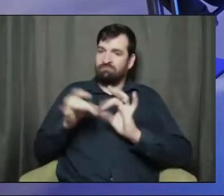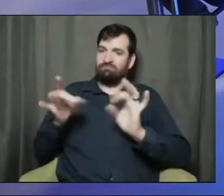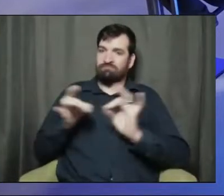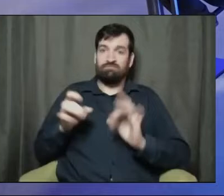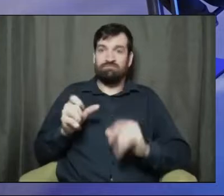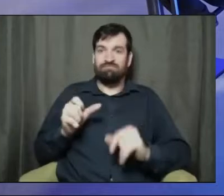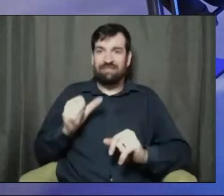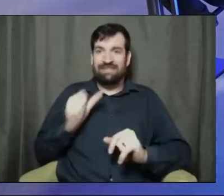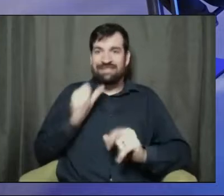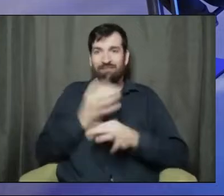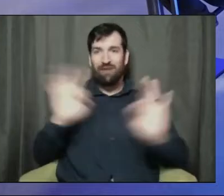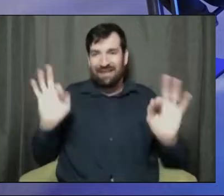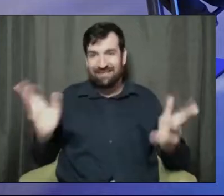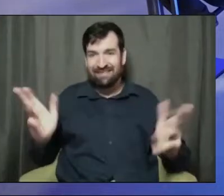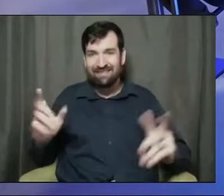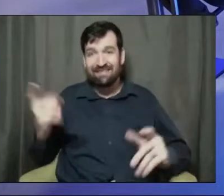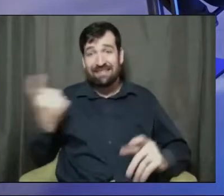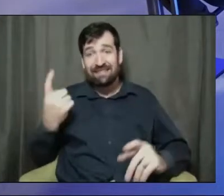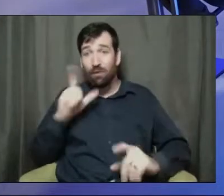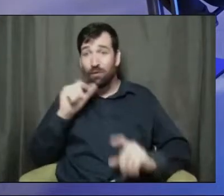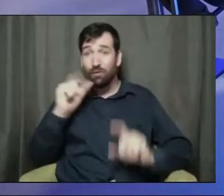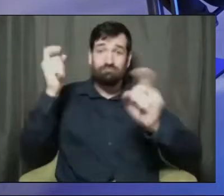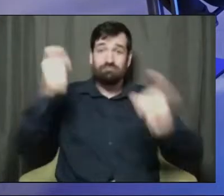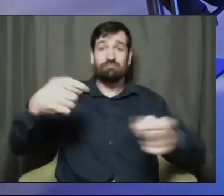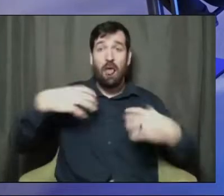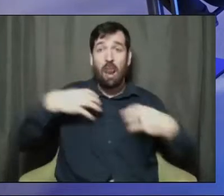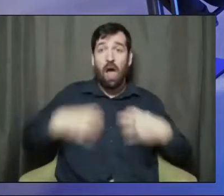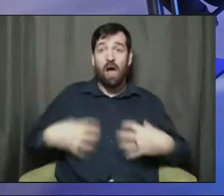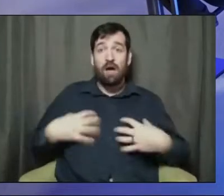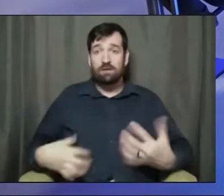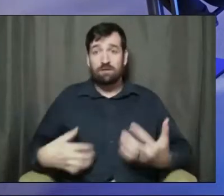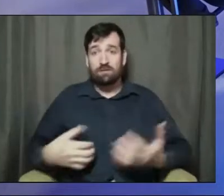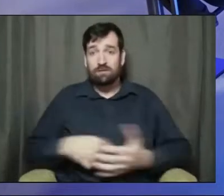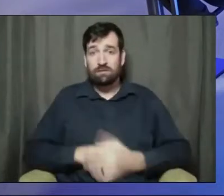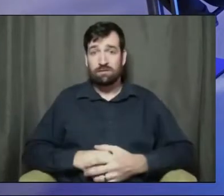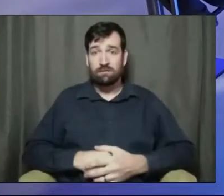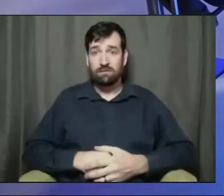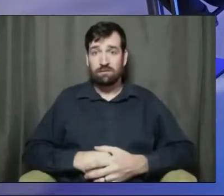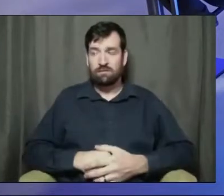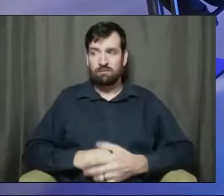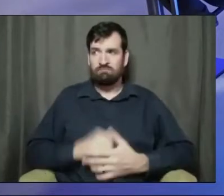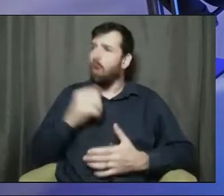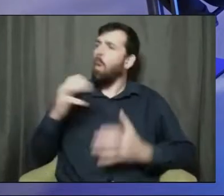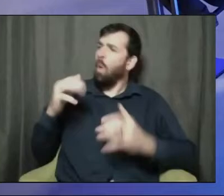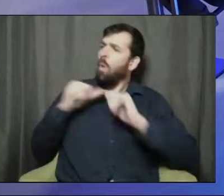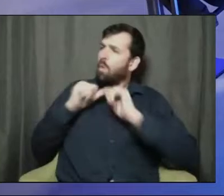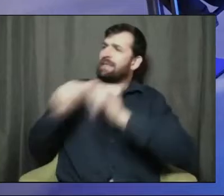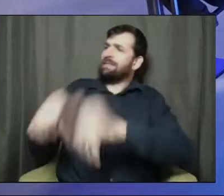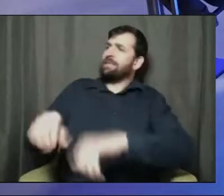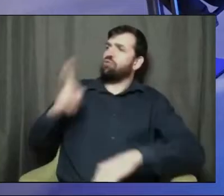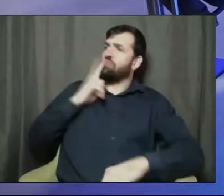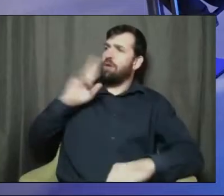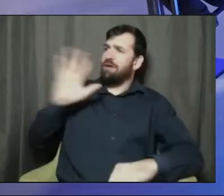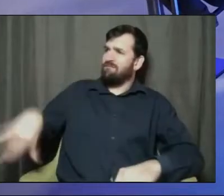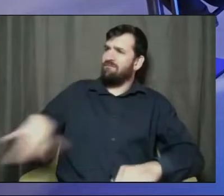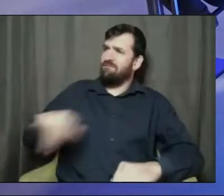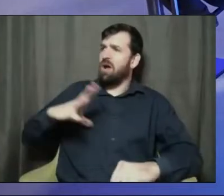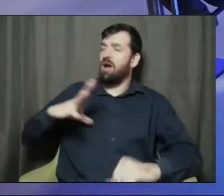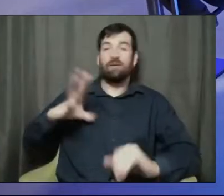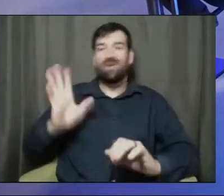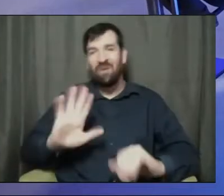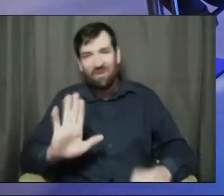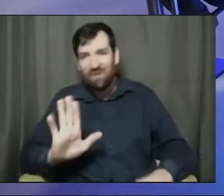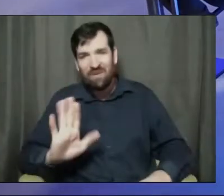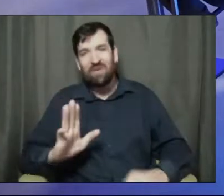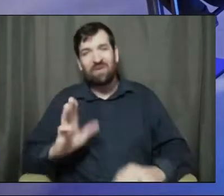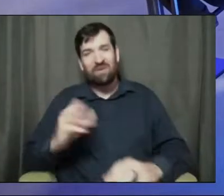who receives a lung transplant, they're not advised to continue smoking, correct? Correct. So we do advise them through that. This